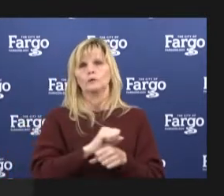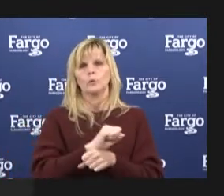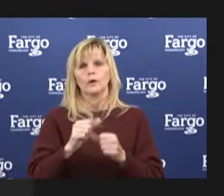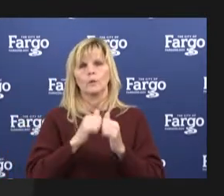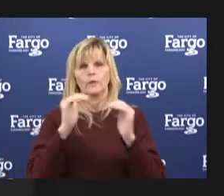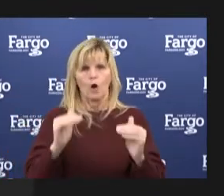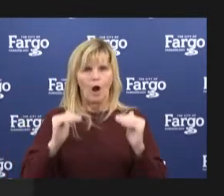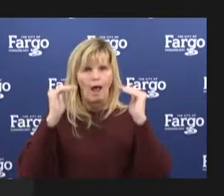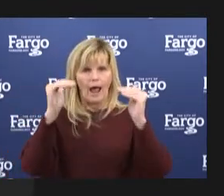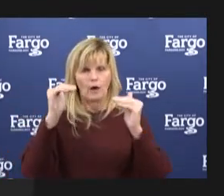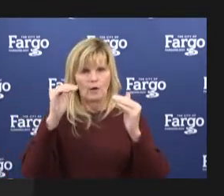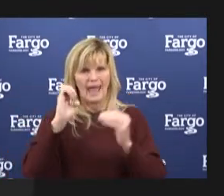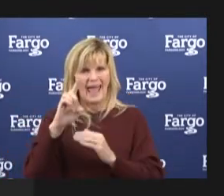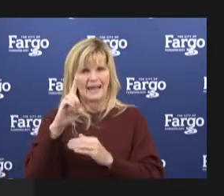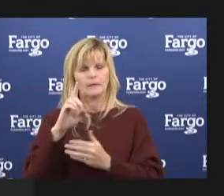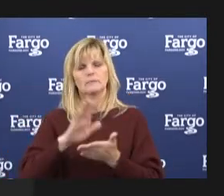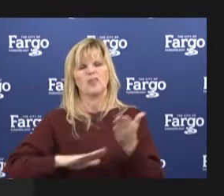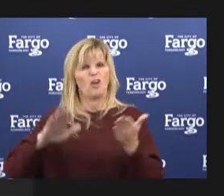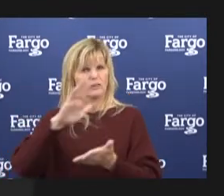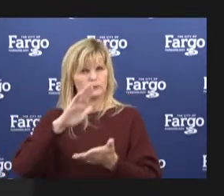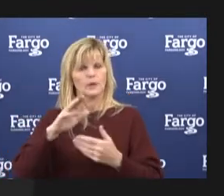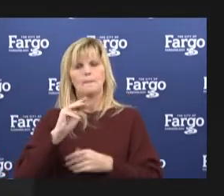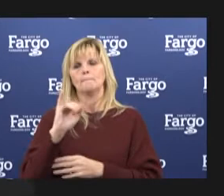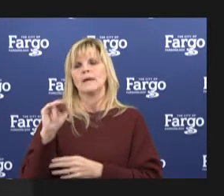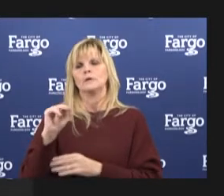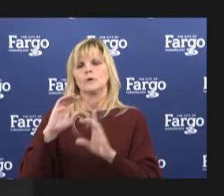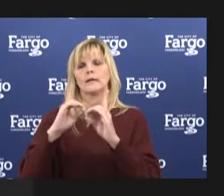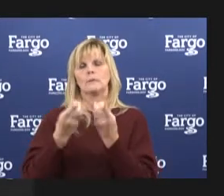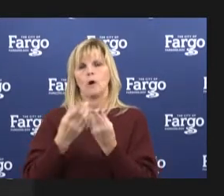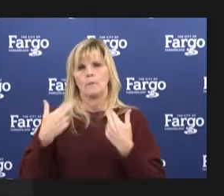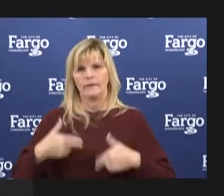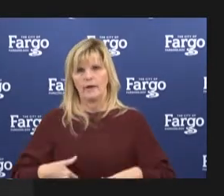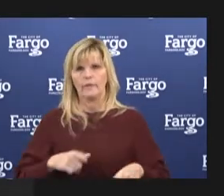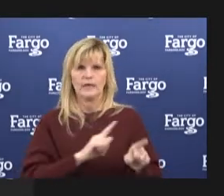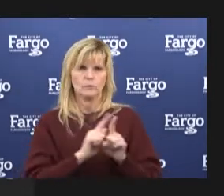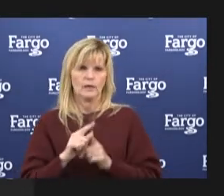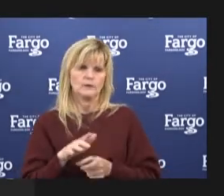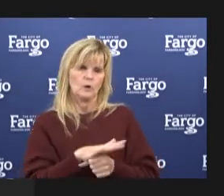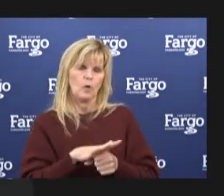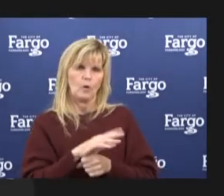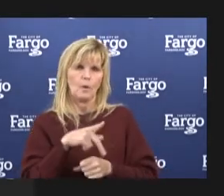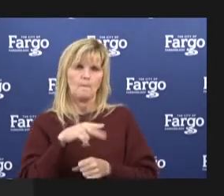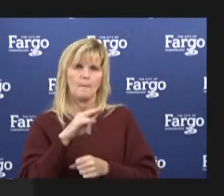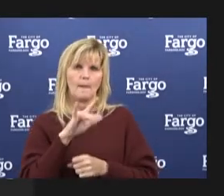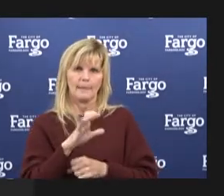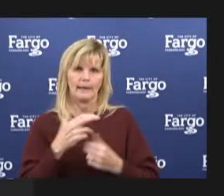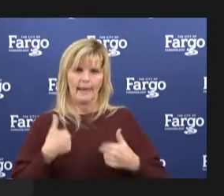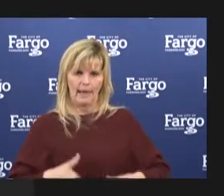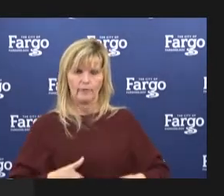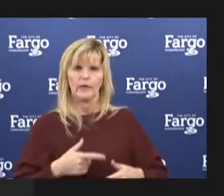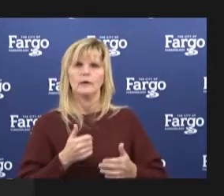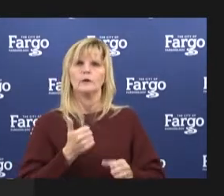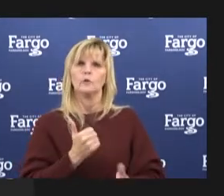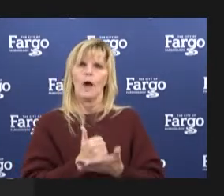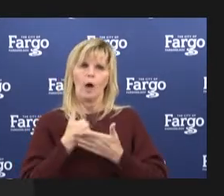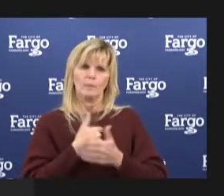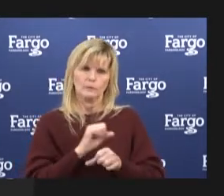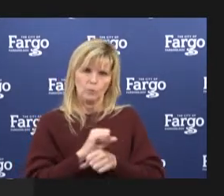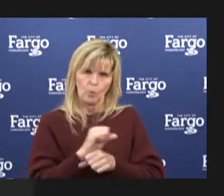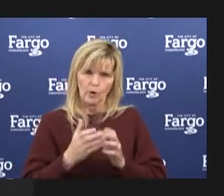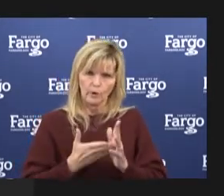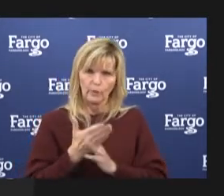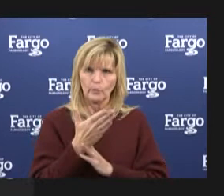ed campuses. They're working with Minnesota Department of Health and the local public health to help work through